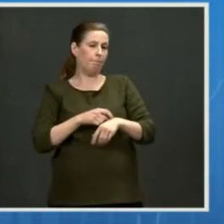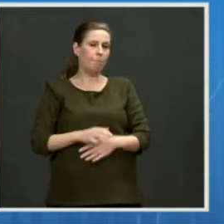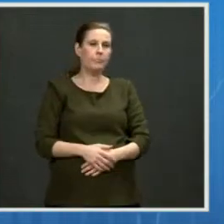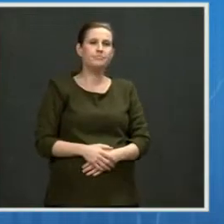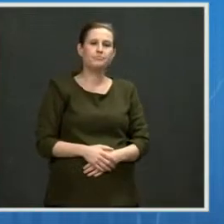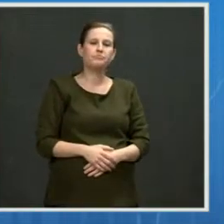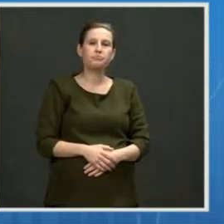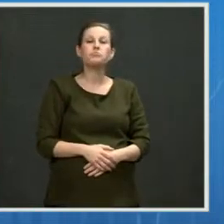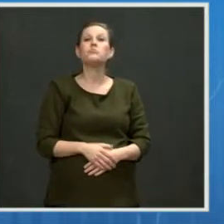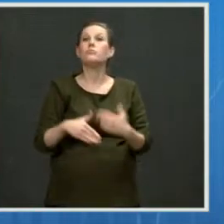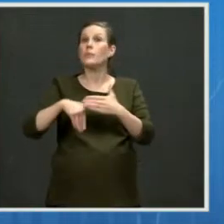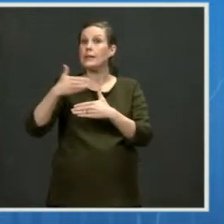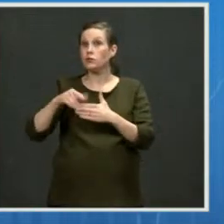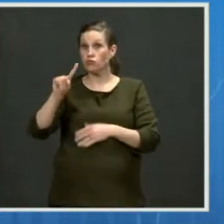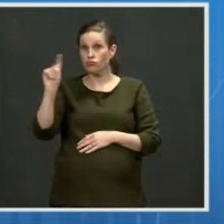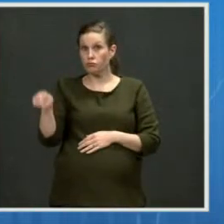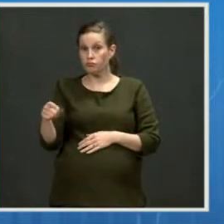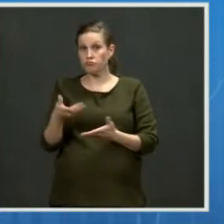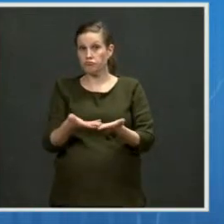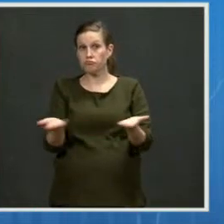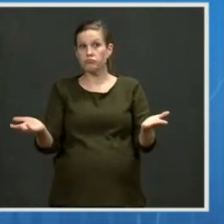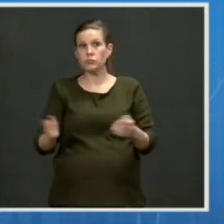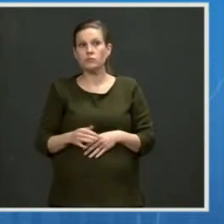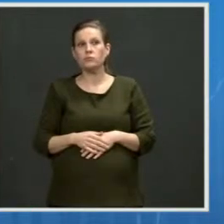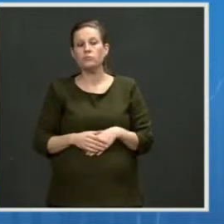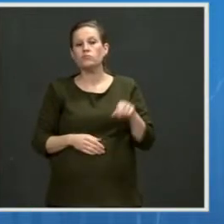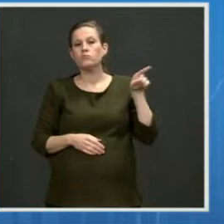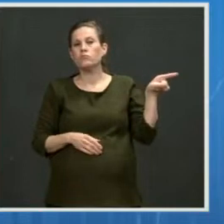Jeremy Diamond, CNN.